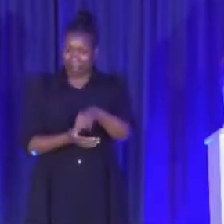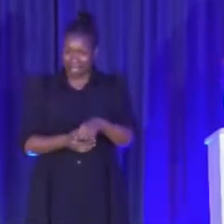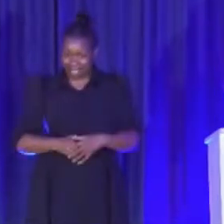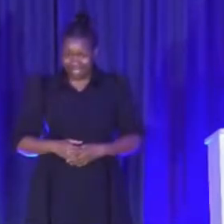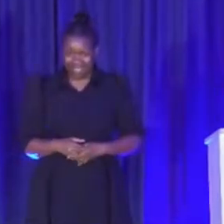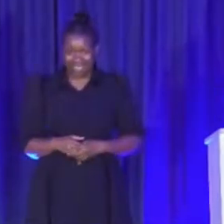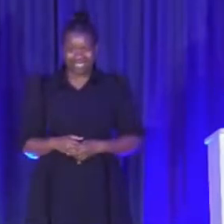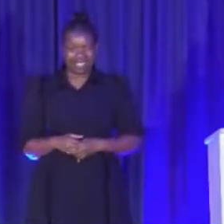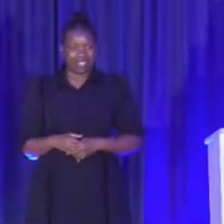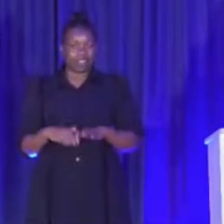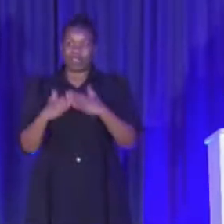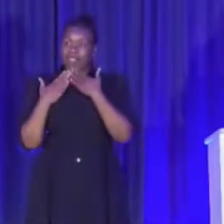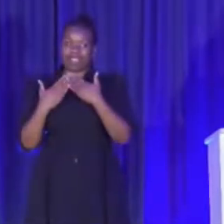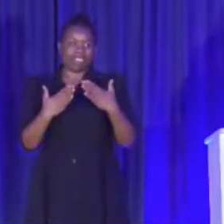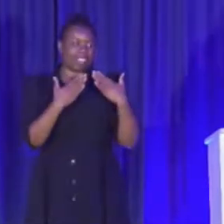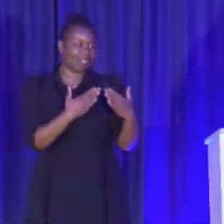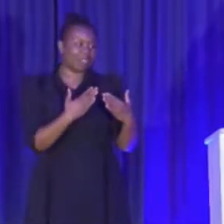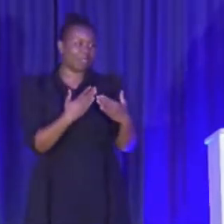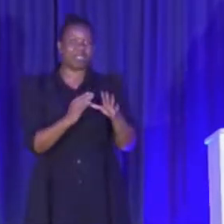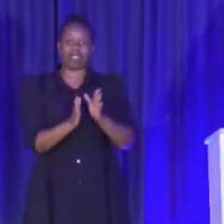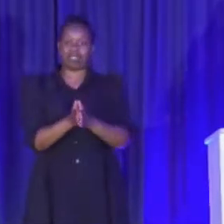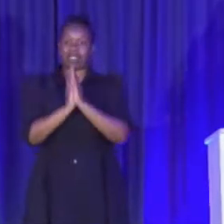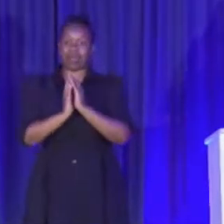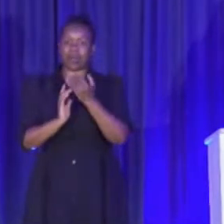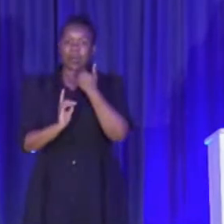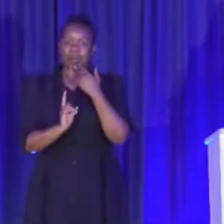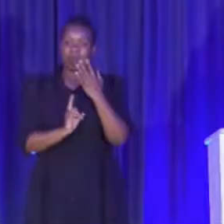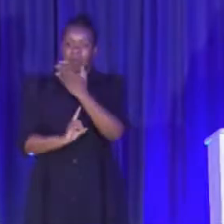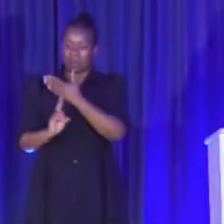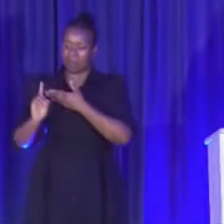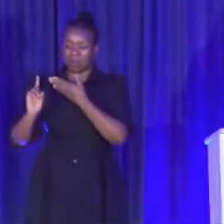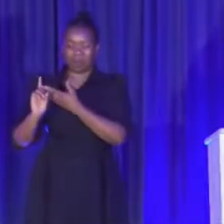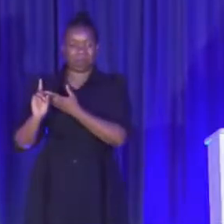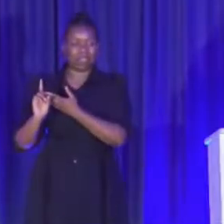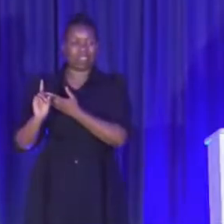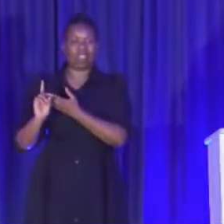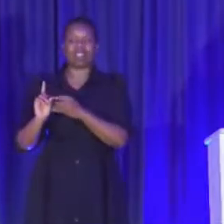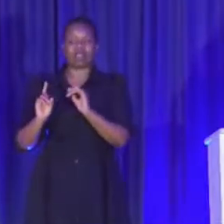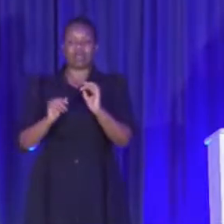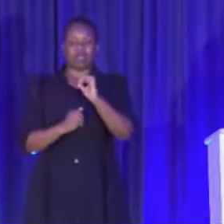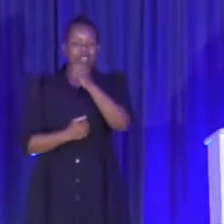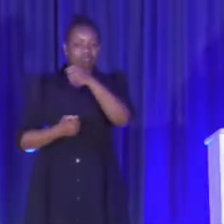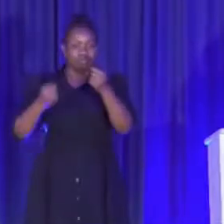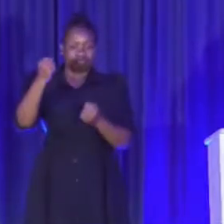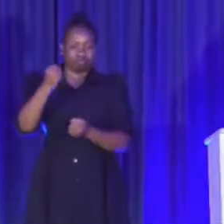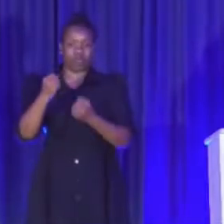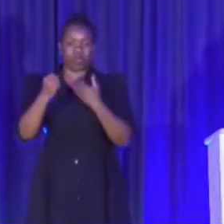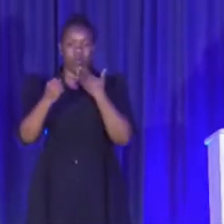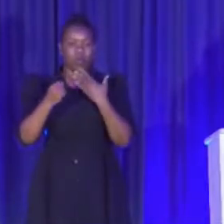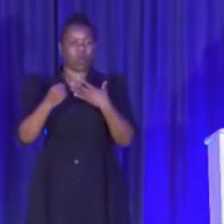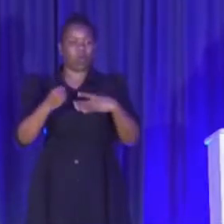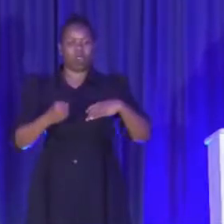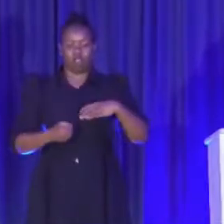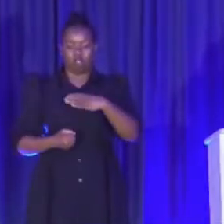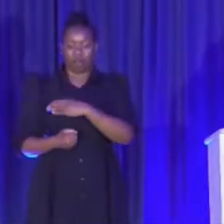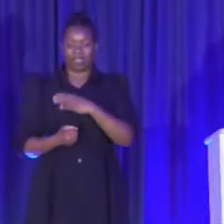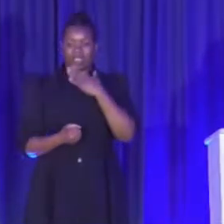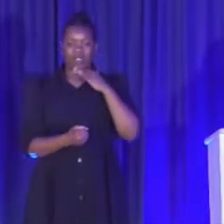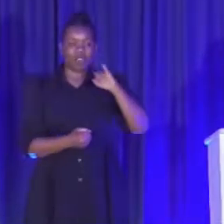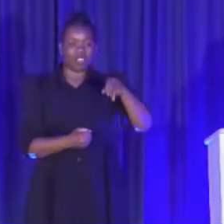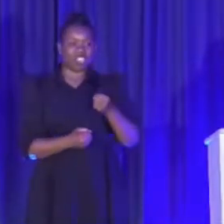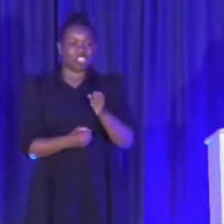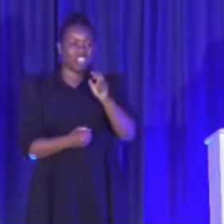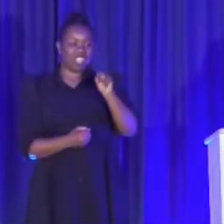But for our vote of thanks, so please can I ask to come up to the stage, and closing remarks is Commissioner Janet Love, our